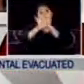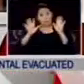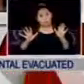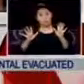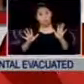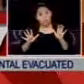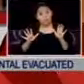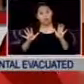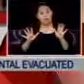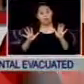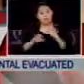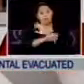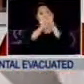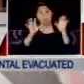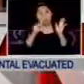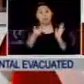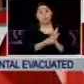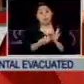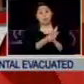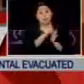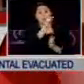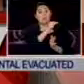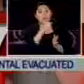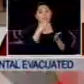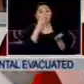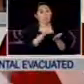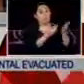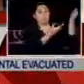unequivocal proof that the book or document sought to be